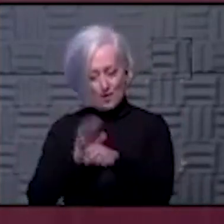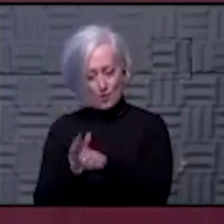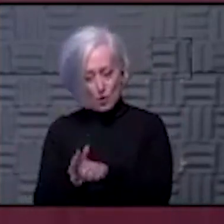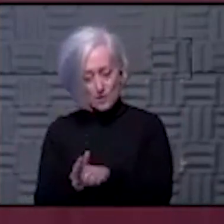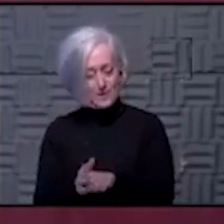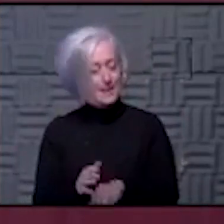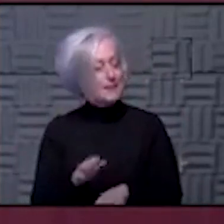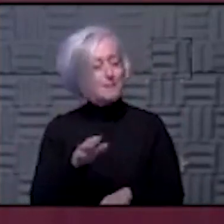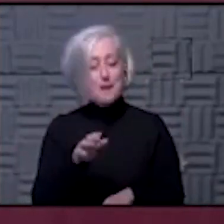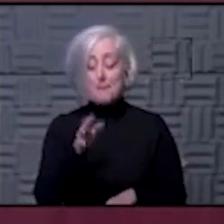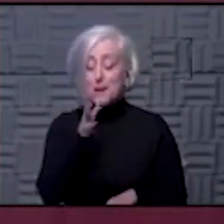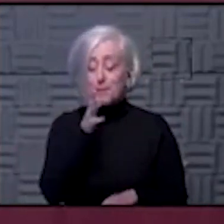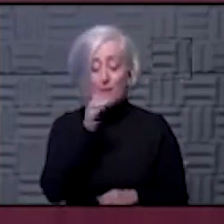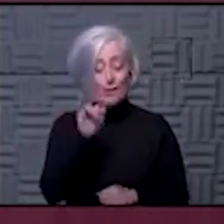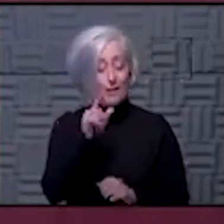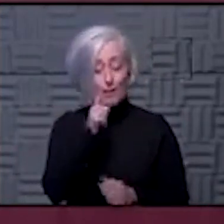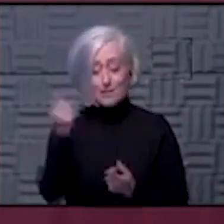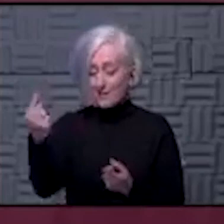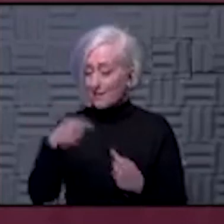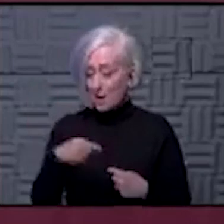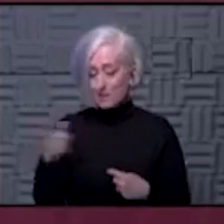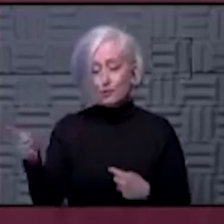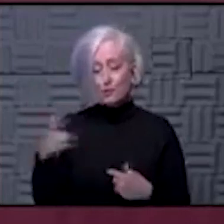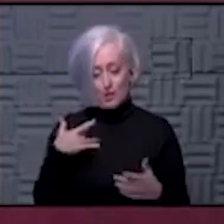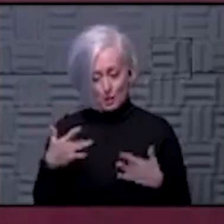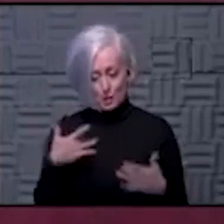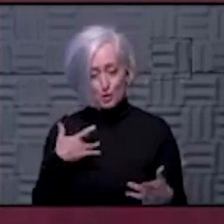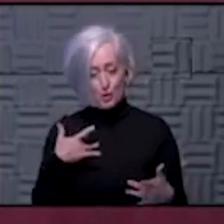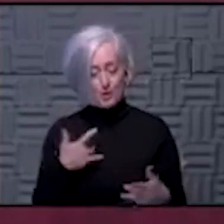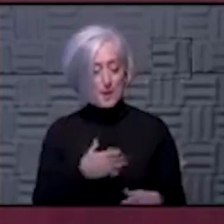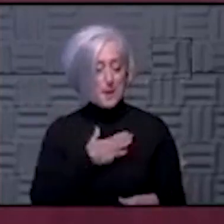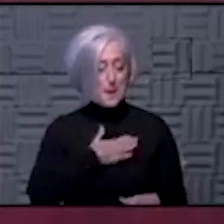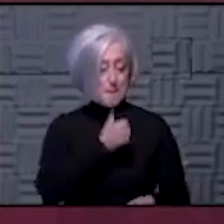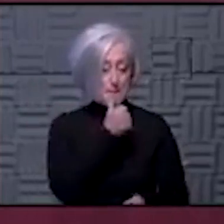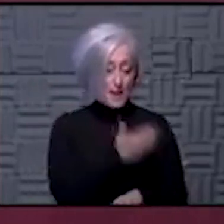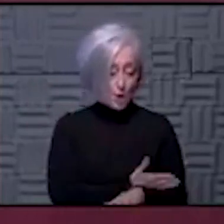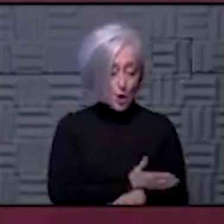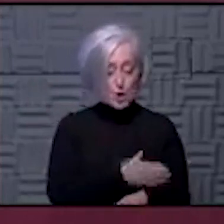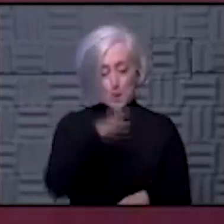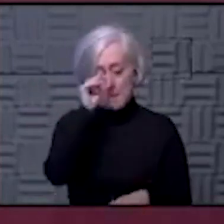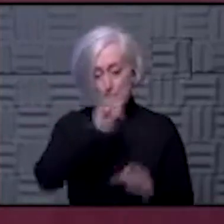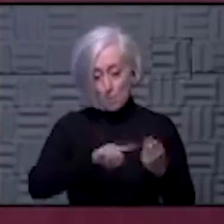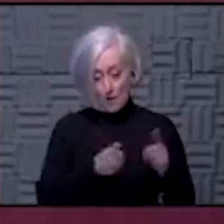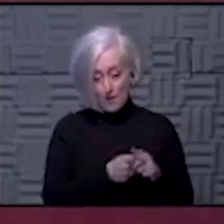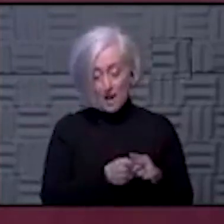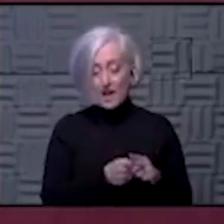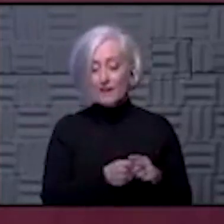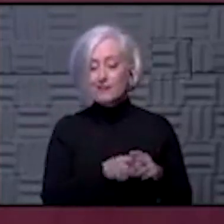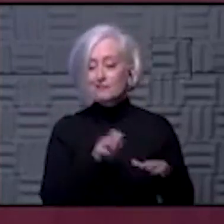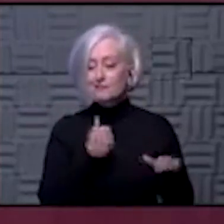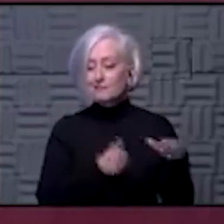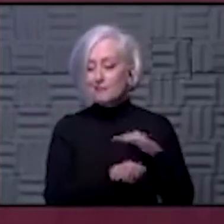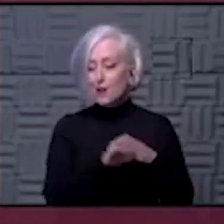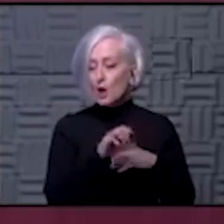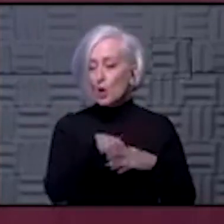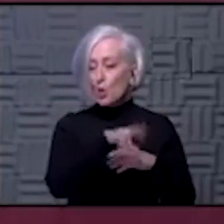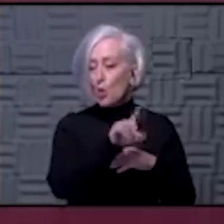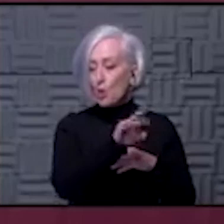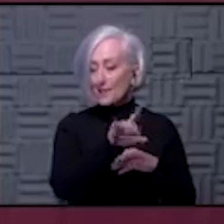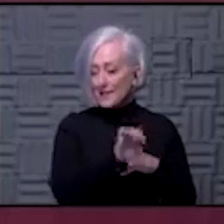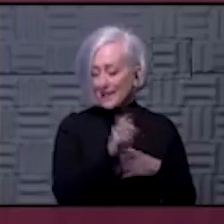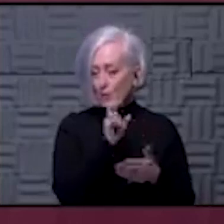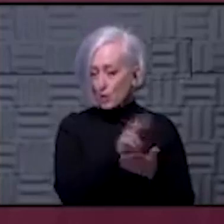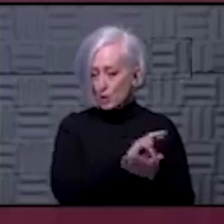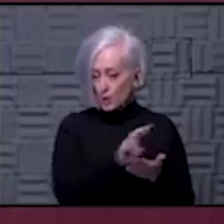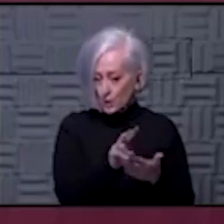concerned. My daughter and her boyfriend are here. They've been quarantining for 2 weeks before they got here, so I feel very comfortable that